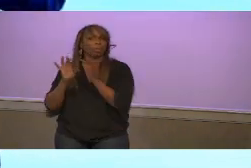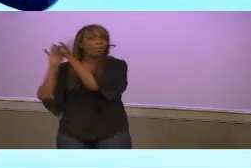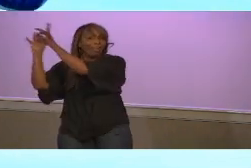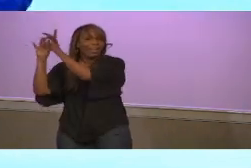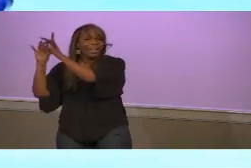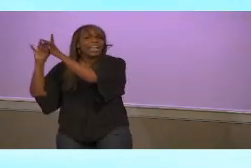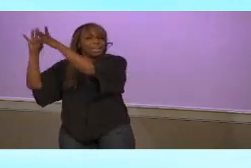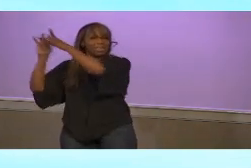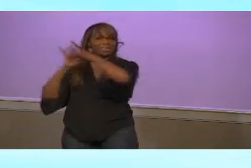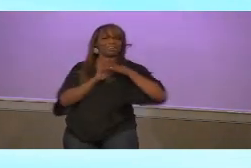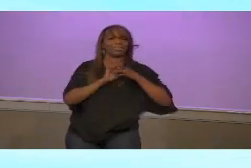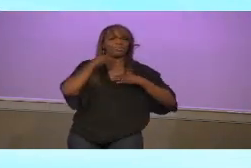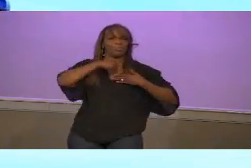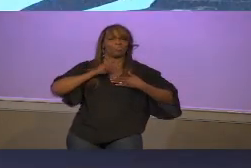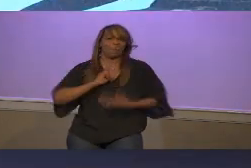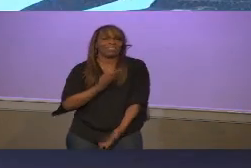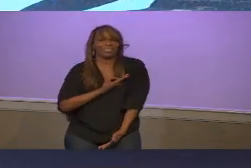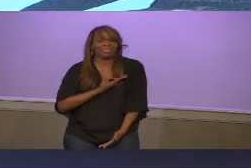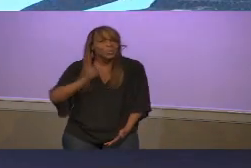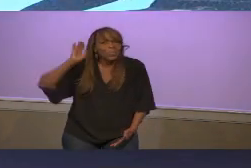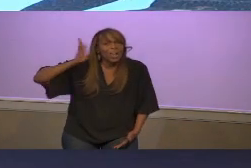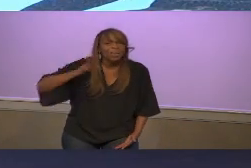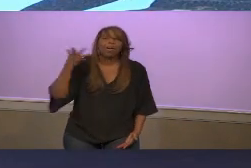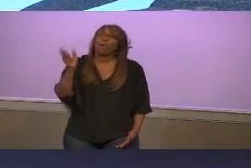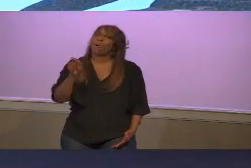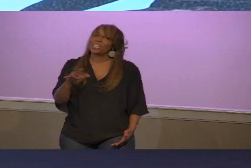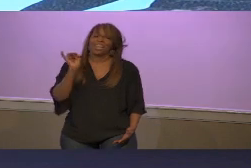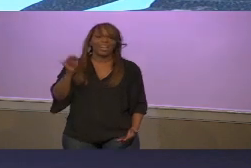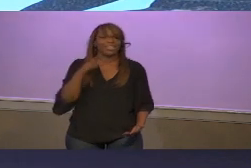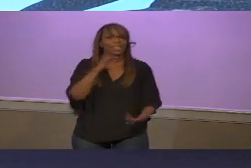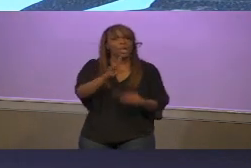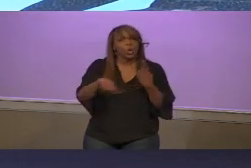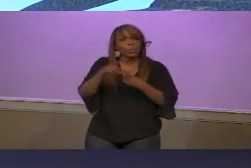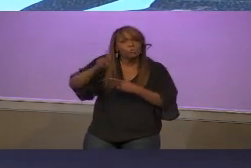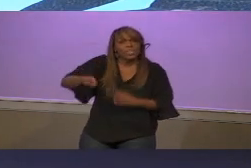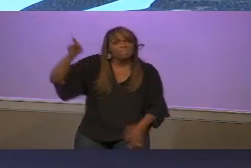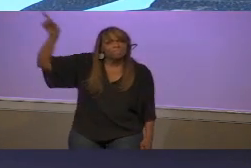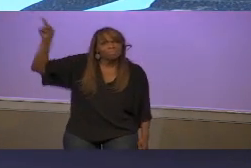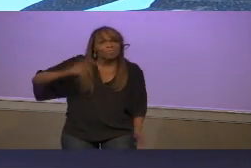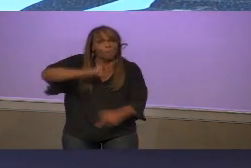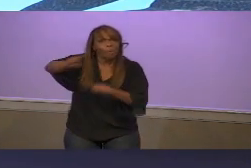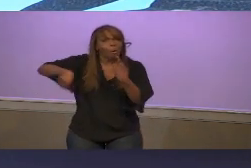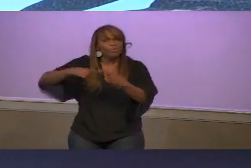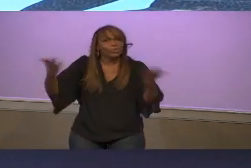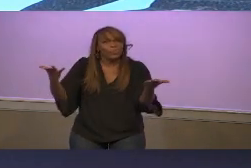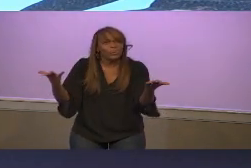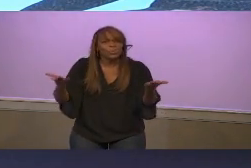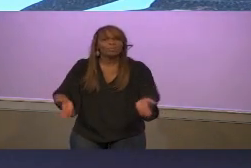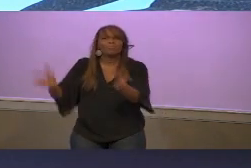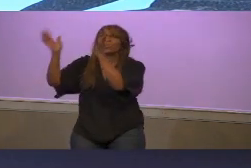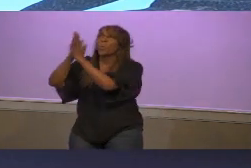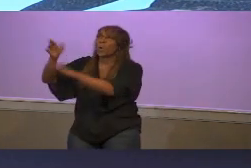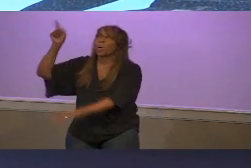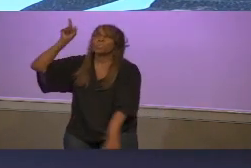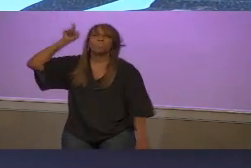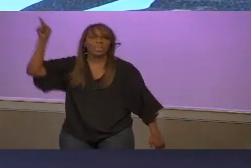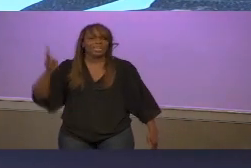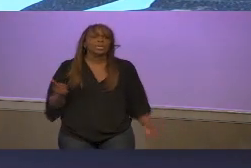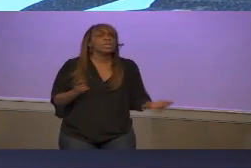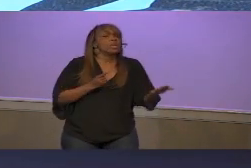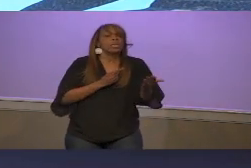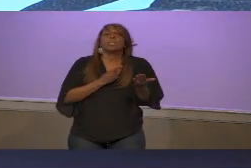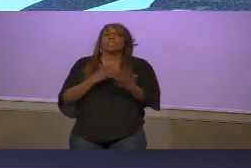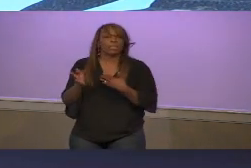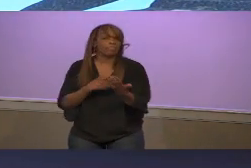him, he'll draw near to us. Oh yeah, friend, he said, when you need me, all you got to do is call me. It